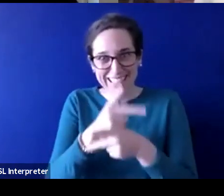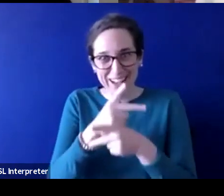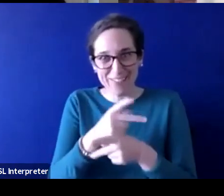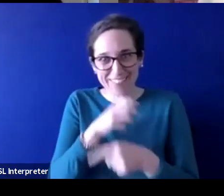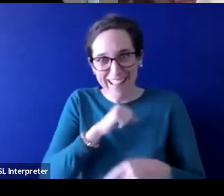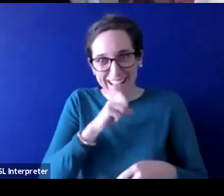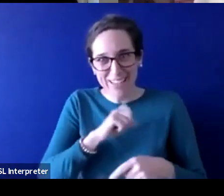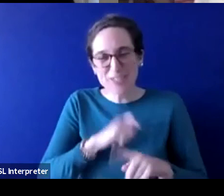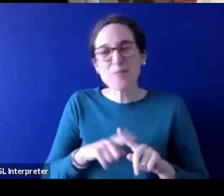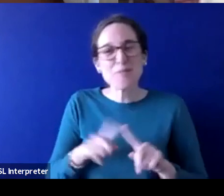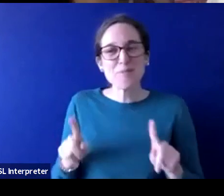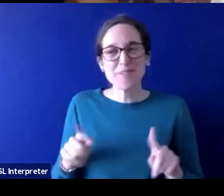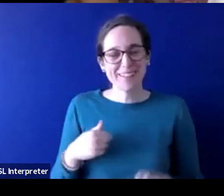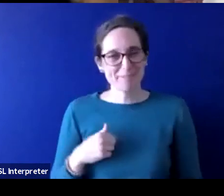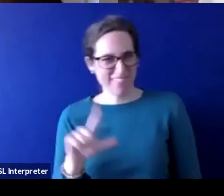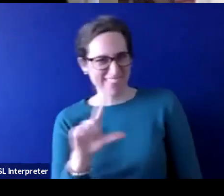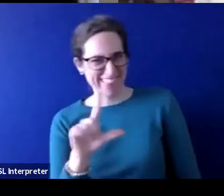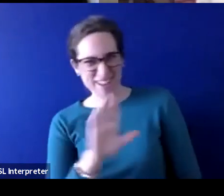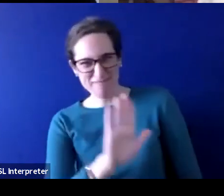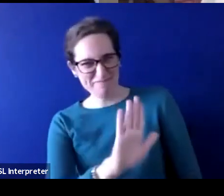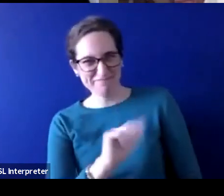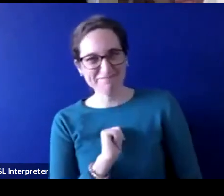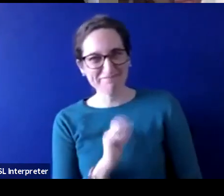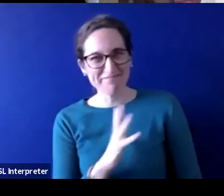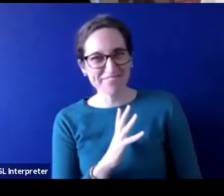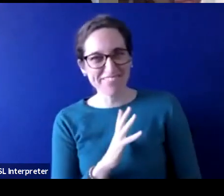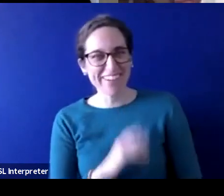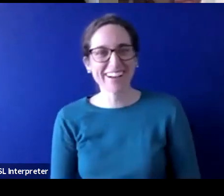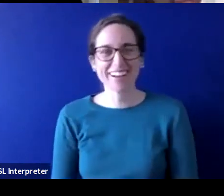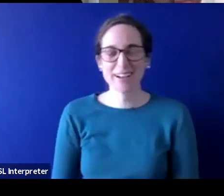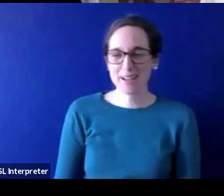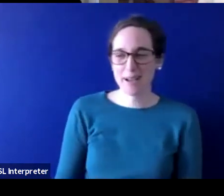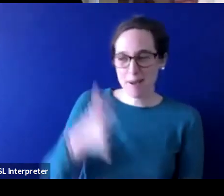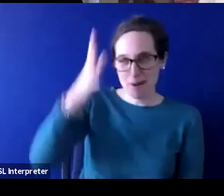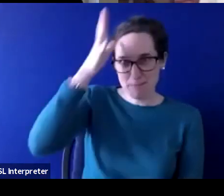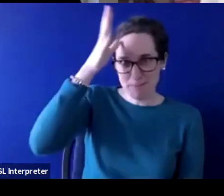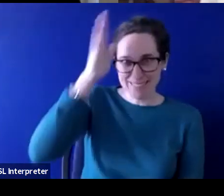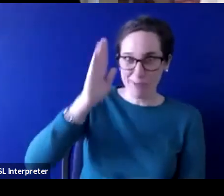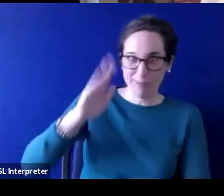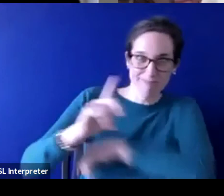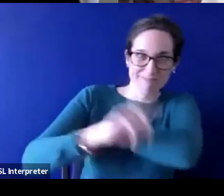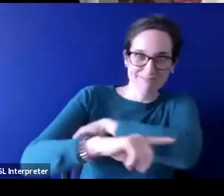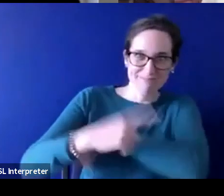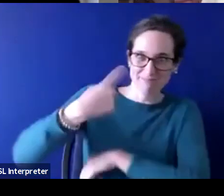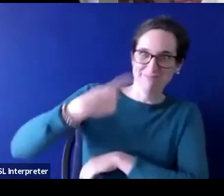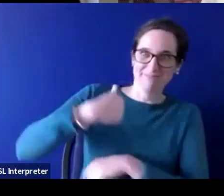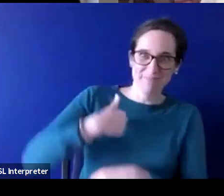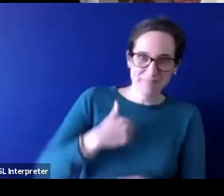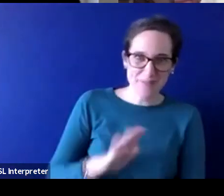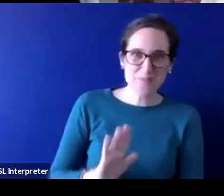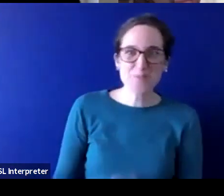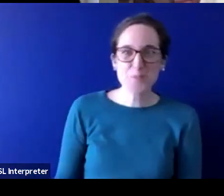But a lot of these people, you know, my dad might have something to say to me about that, but yeah, it's just the honest truth,